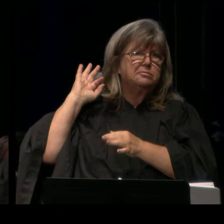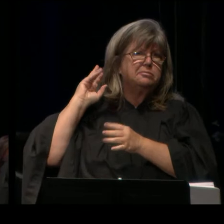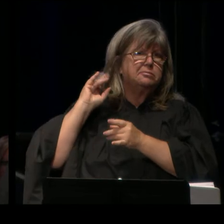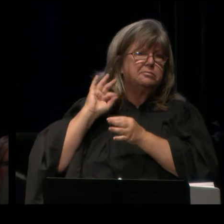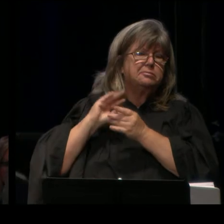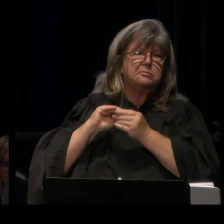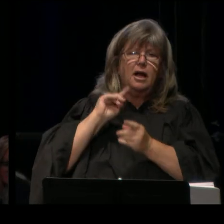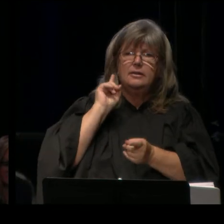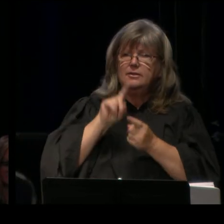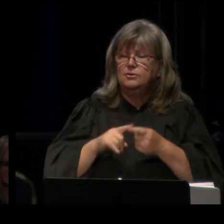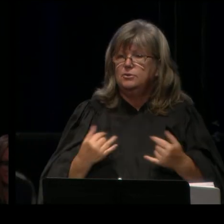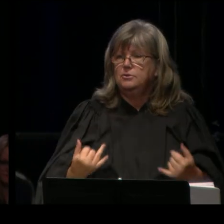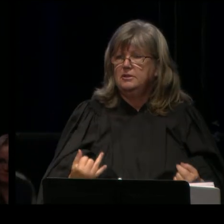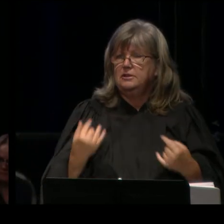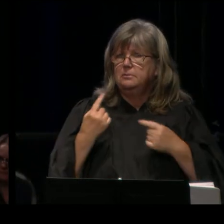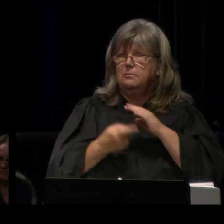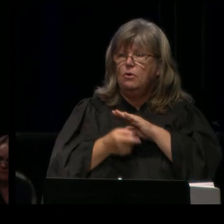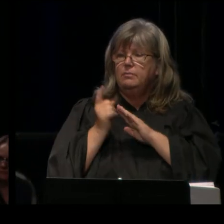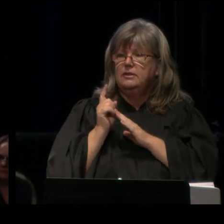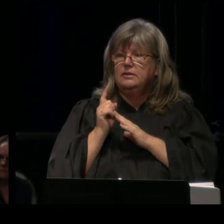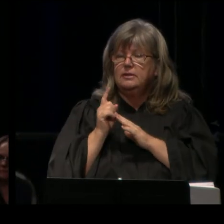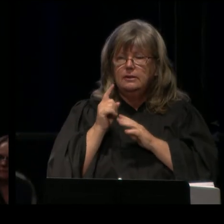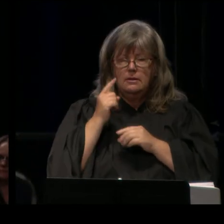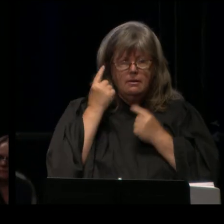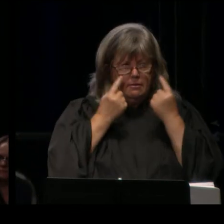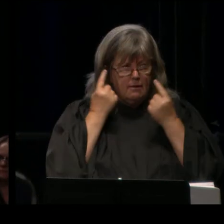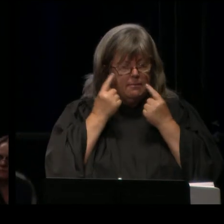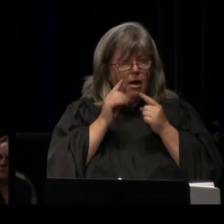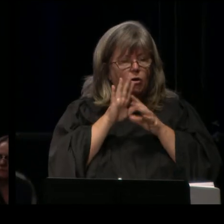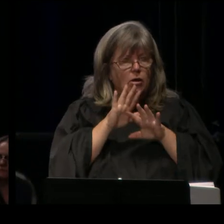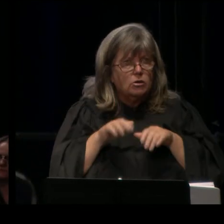Take a minute to consider the challenges that you have overcome.